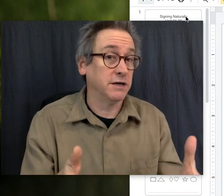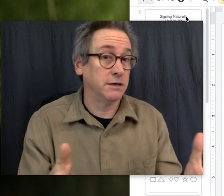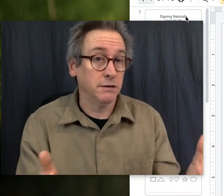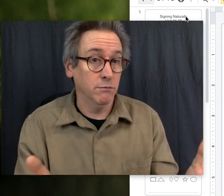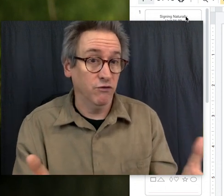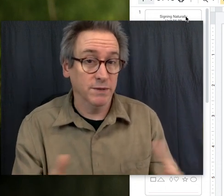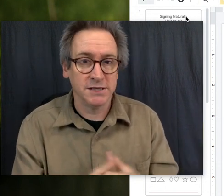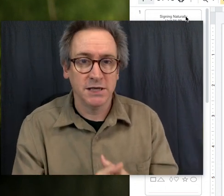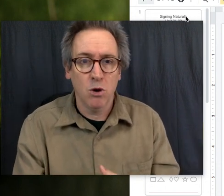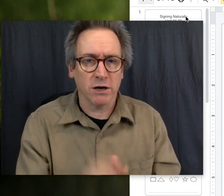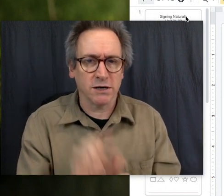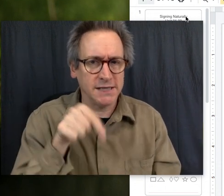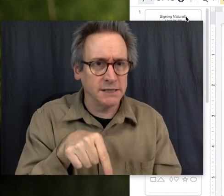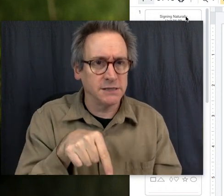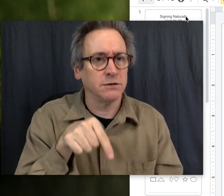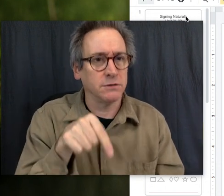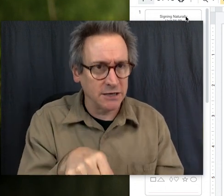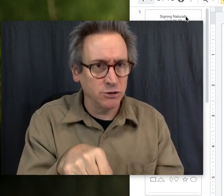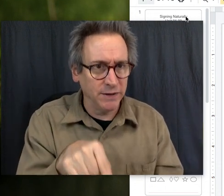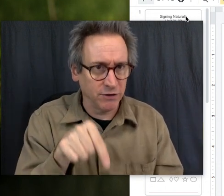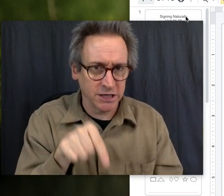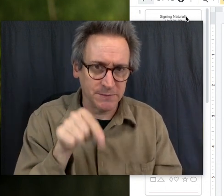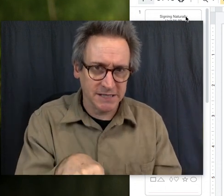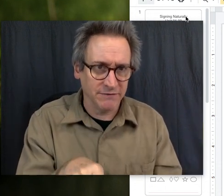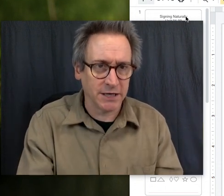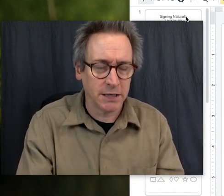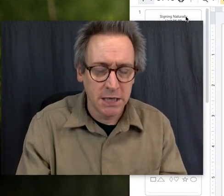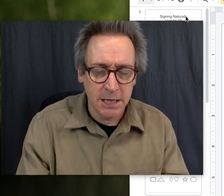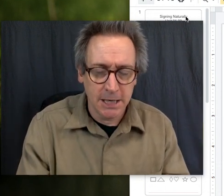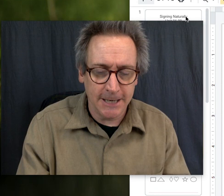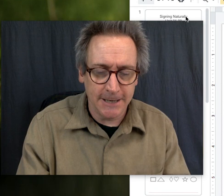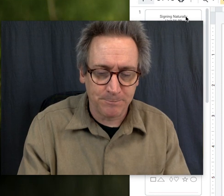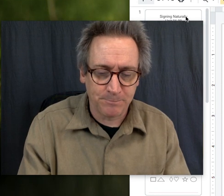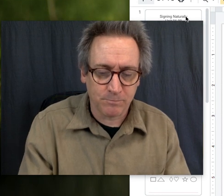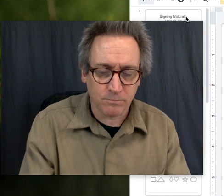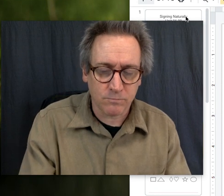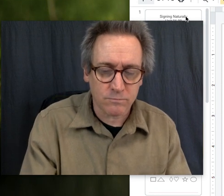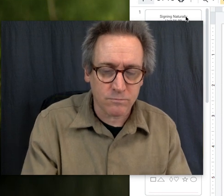unspecific movements, where signs tend to be very specific.